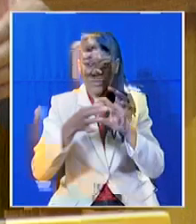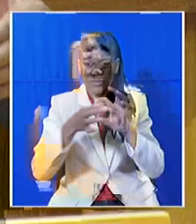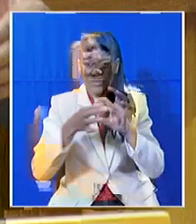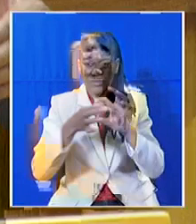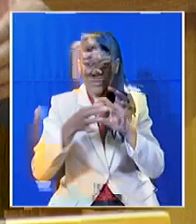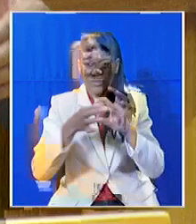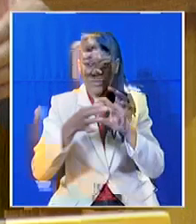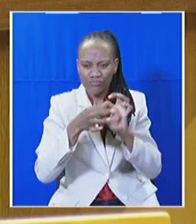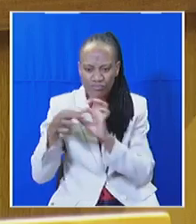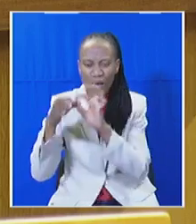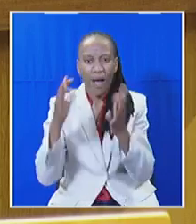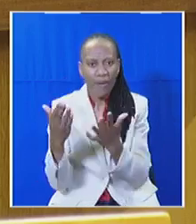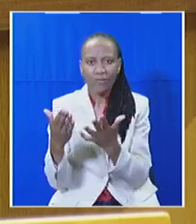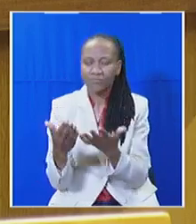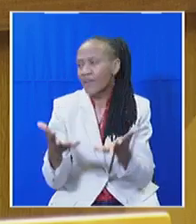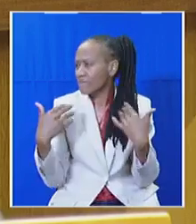it is. Thank you.